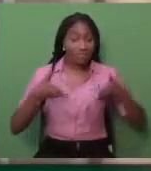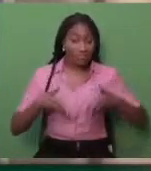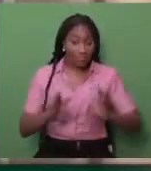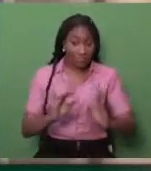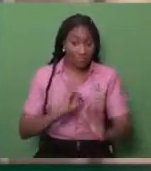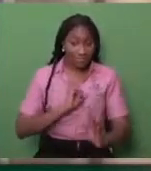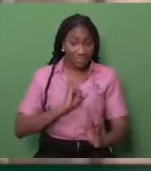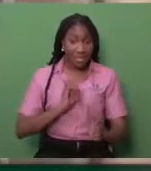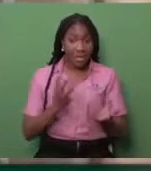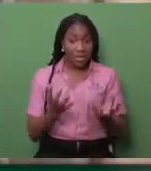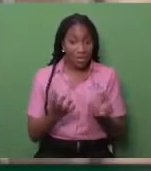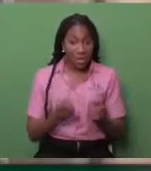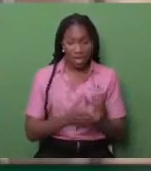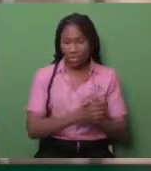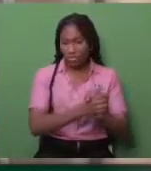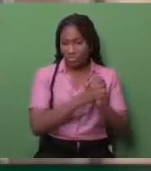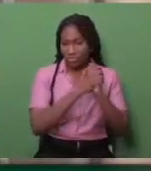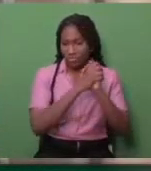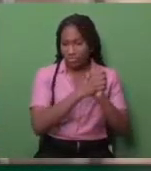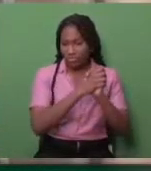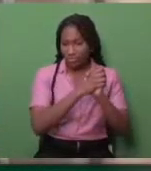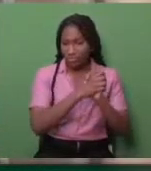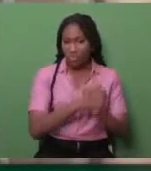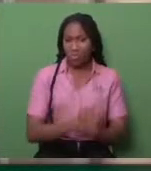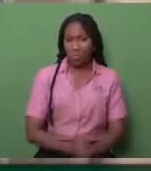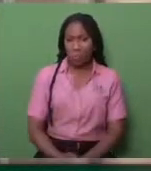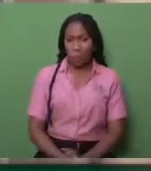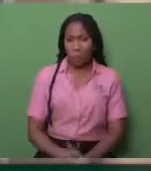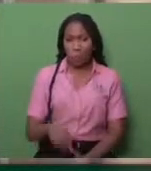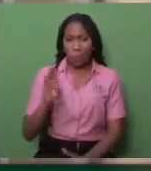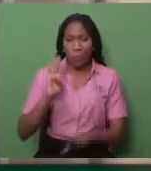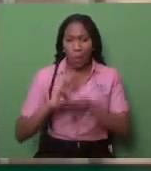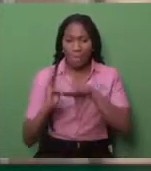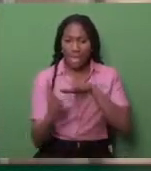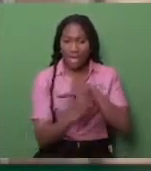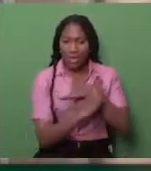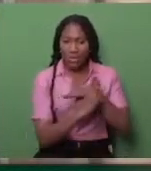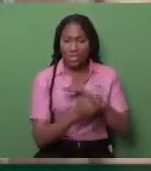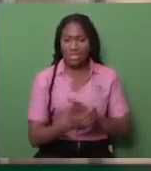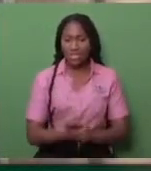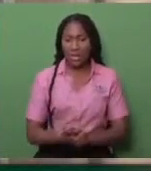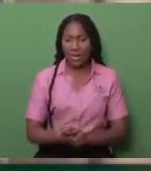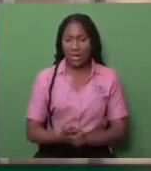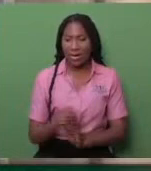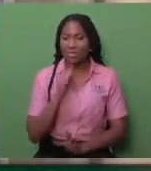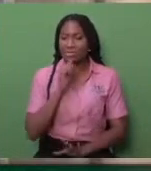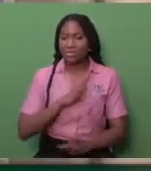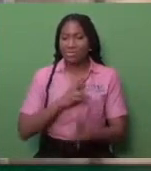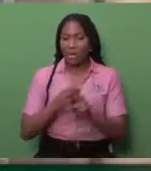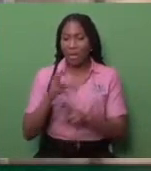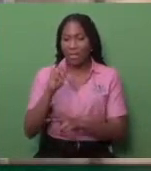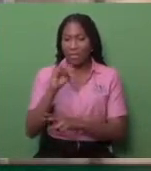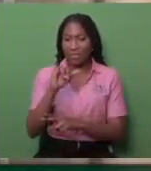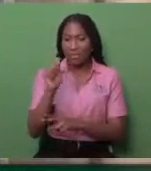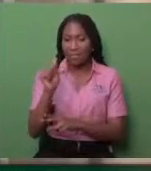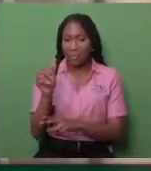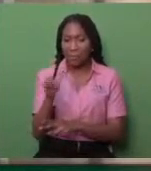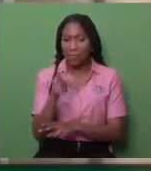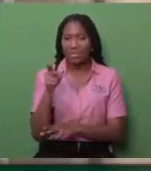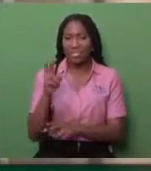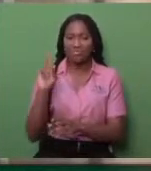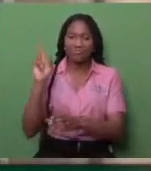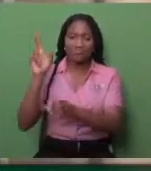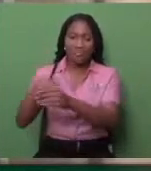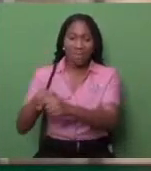our sister CARICOM nation and the Prime Minister of Barbados, Mia Motley, for the position she has assumed at the United Nations.